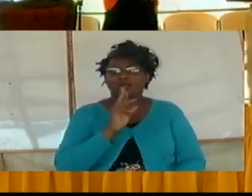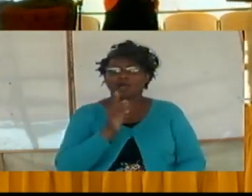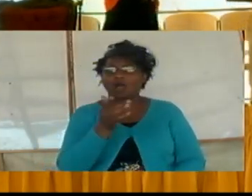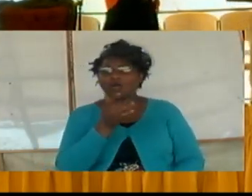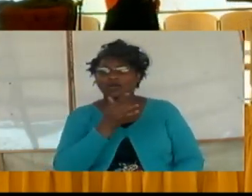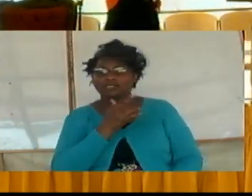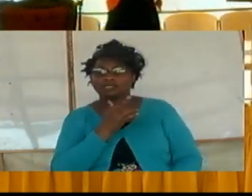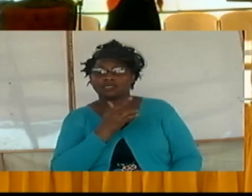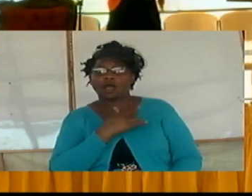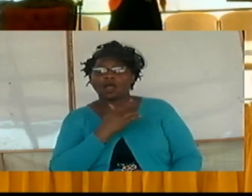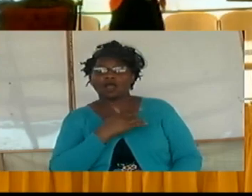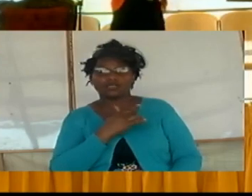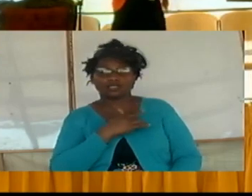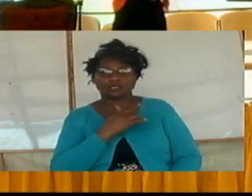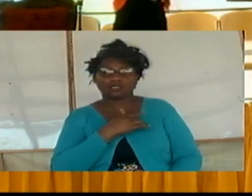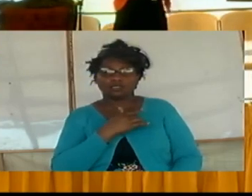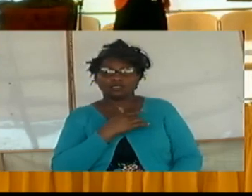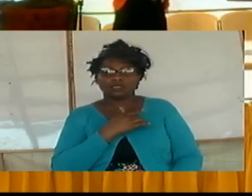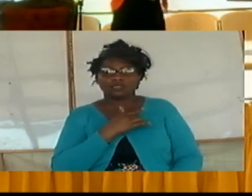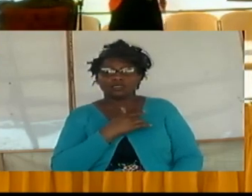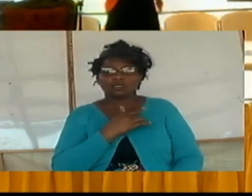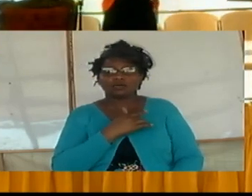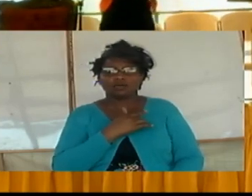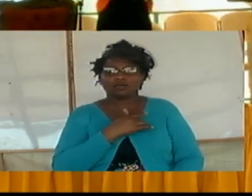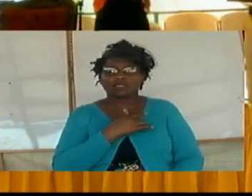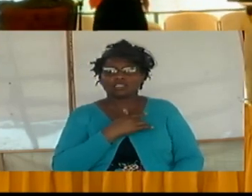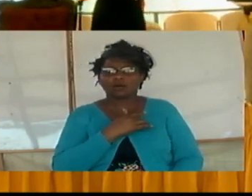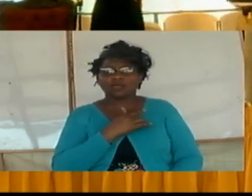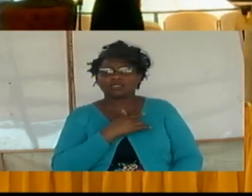Sorry, men's heart at this point.